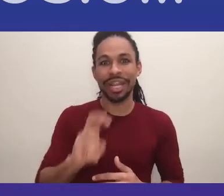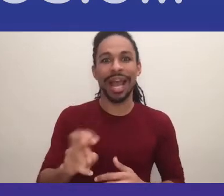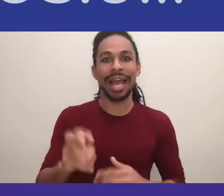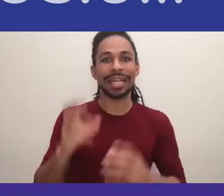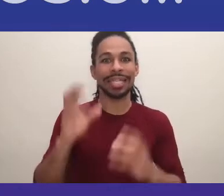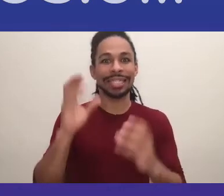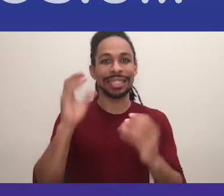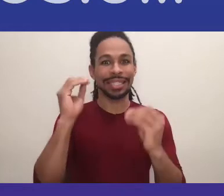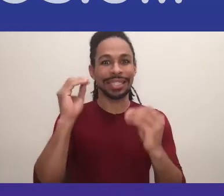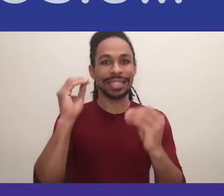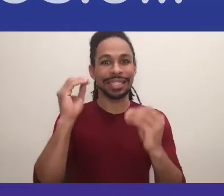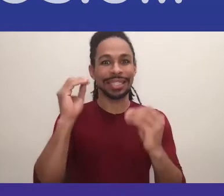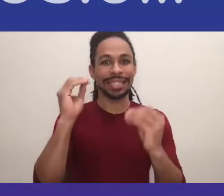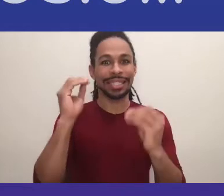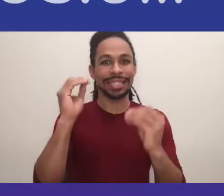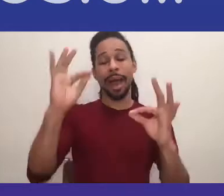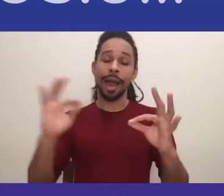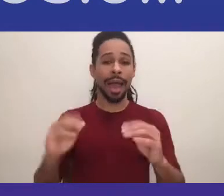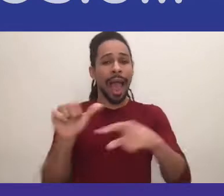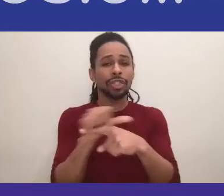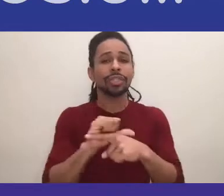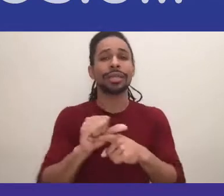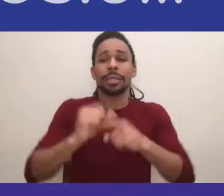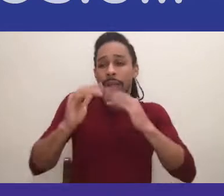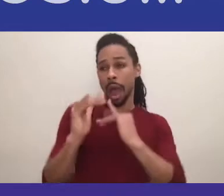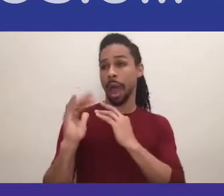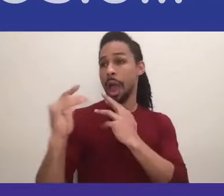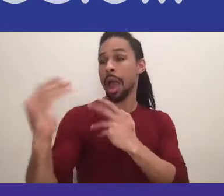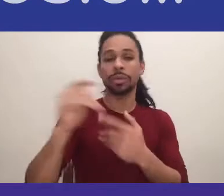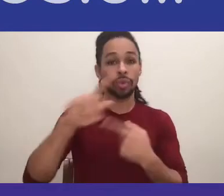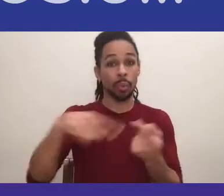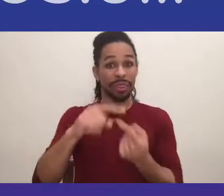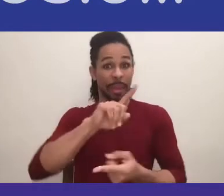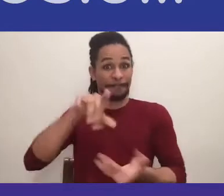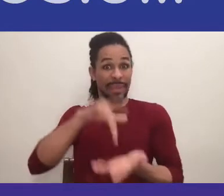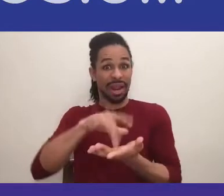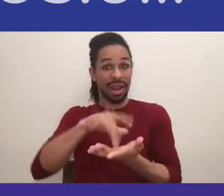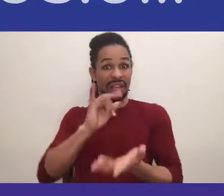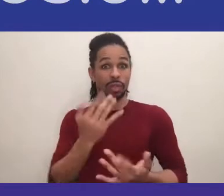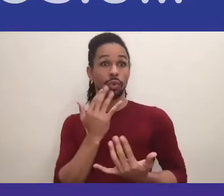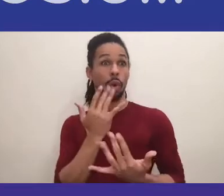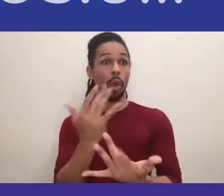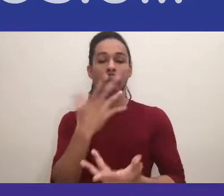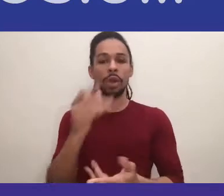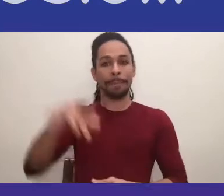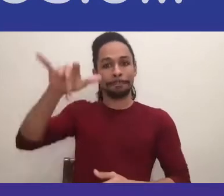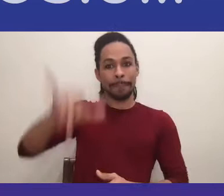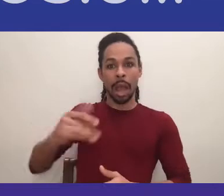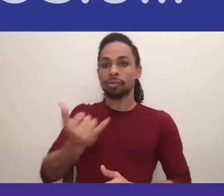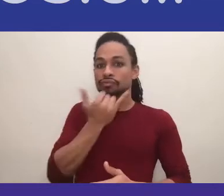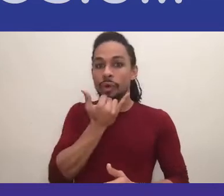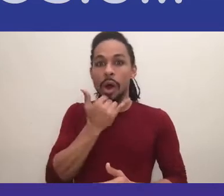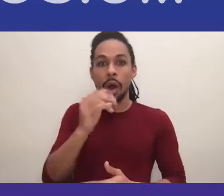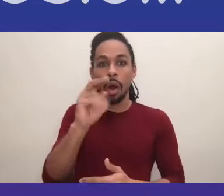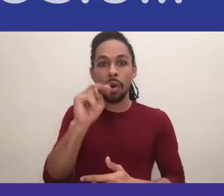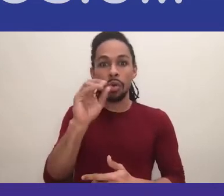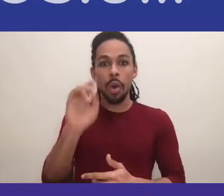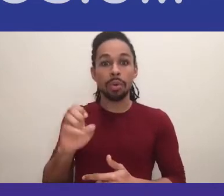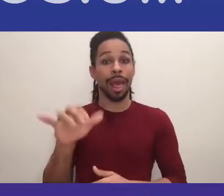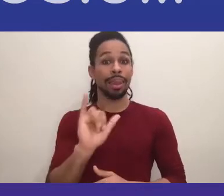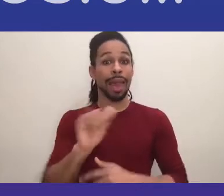long tones so that in the middle of a solo, when you play that wrong note, like an